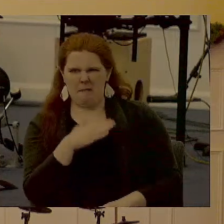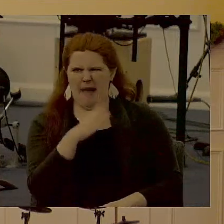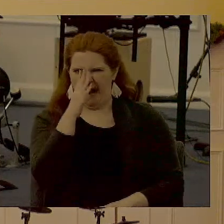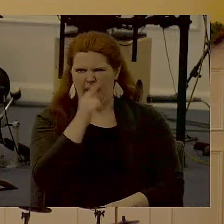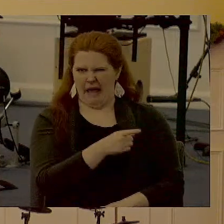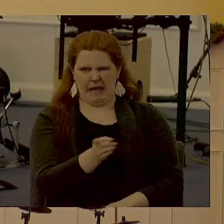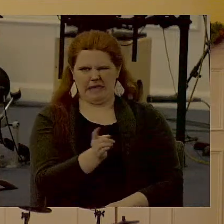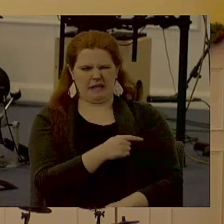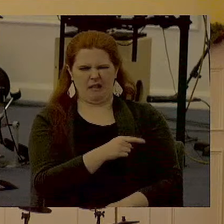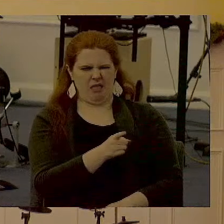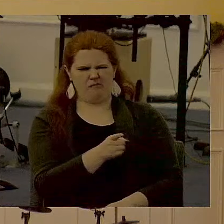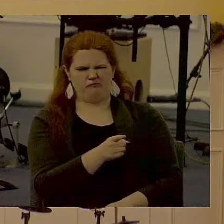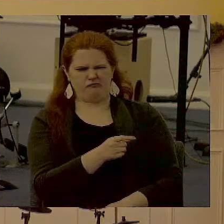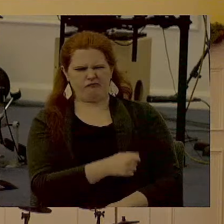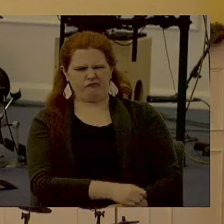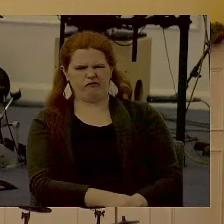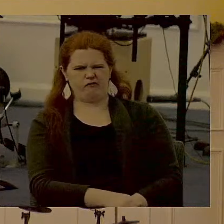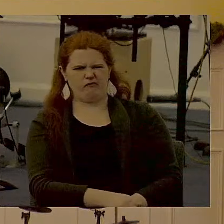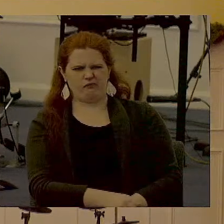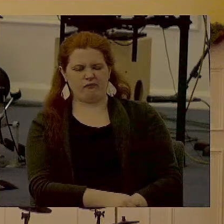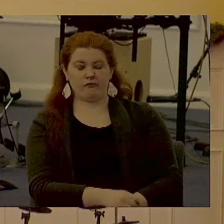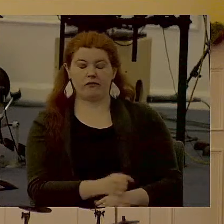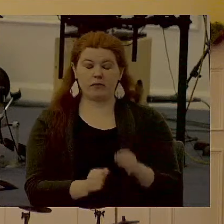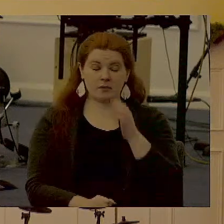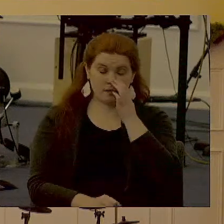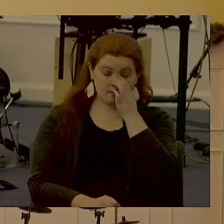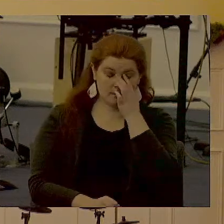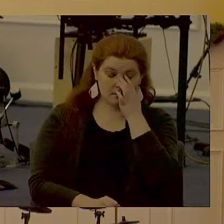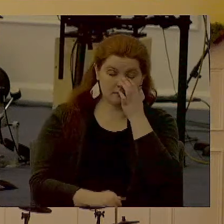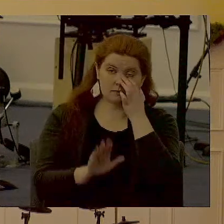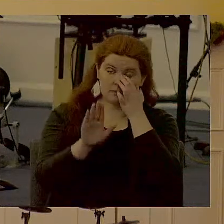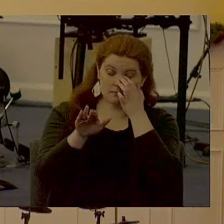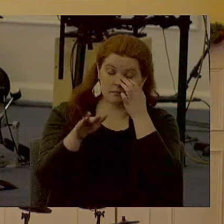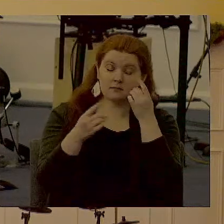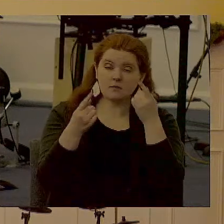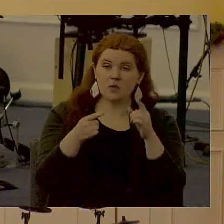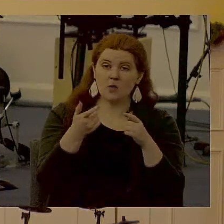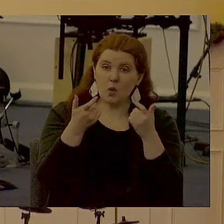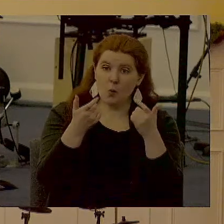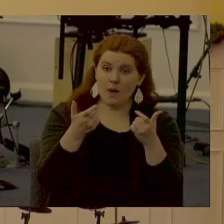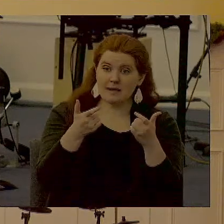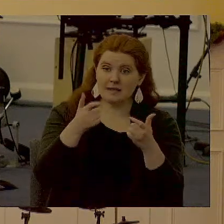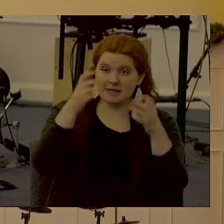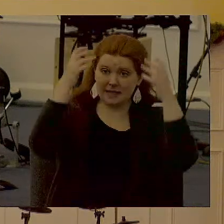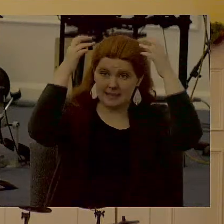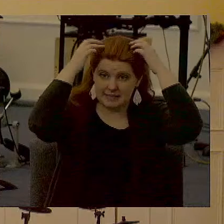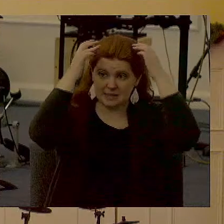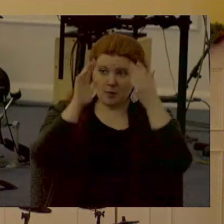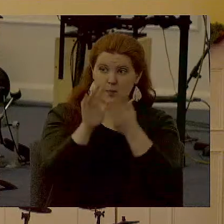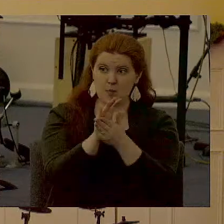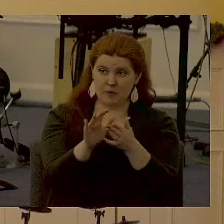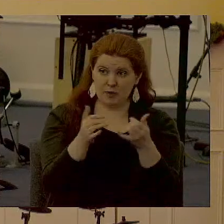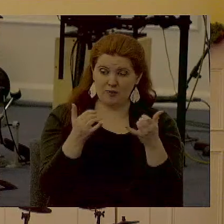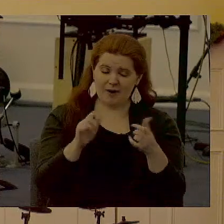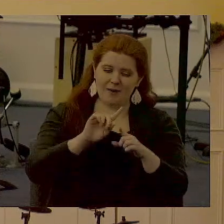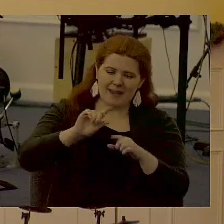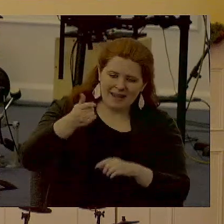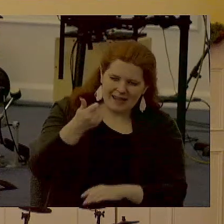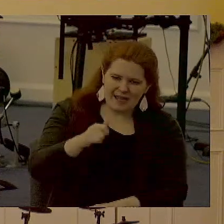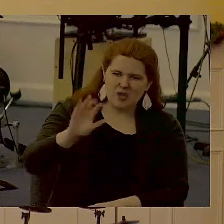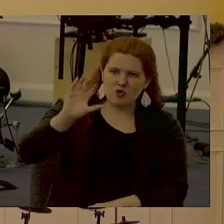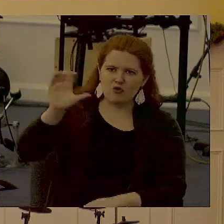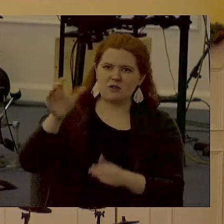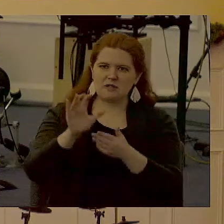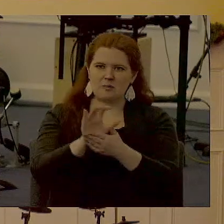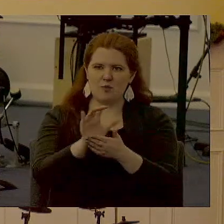villains. I mean, if you want to watch a Disney movie right now, any Christmas movie right